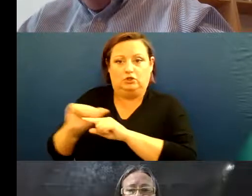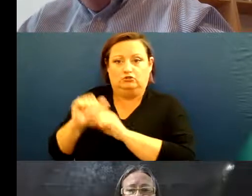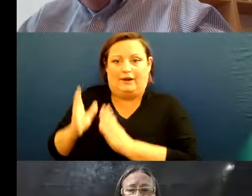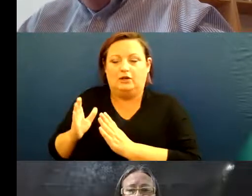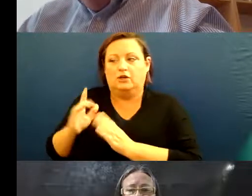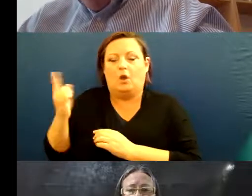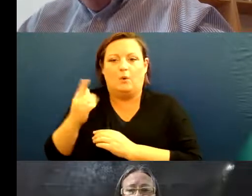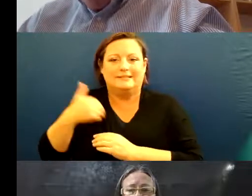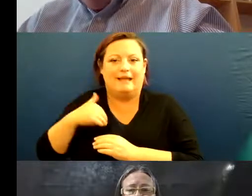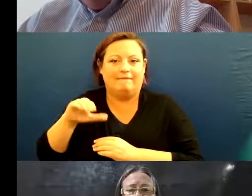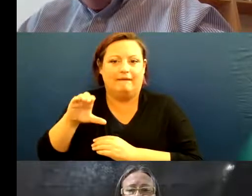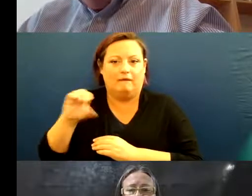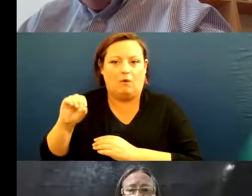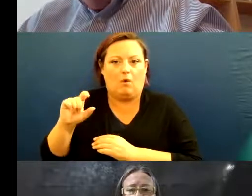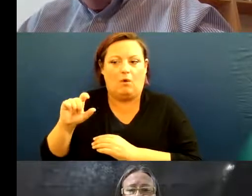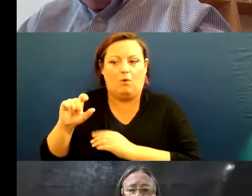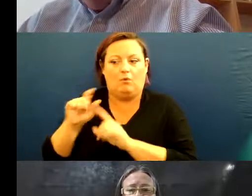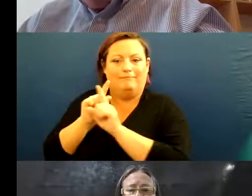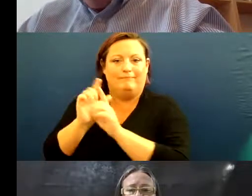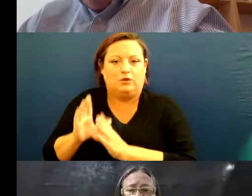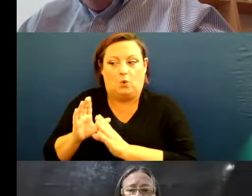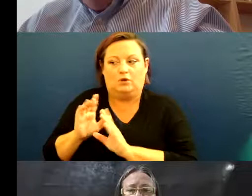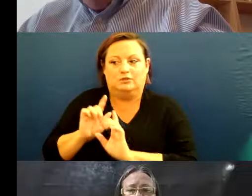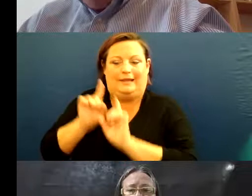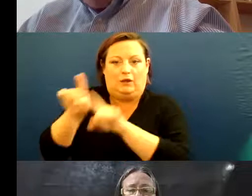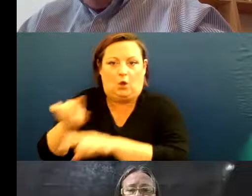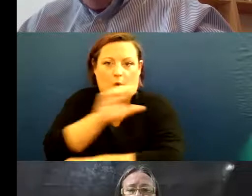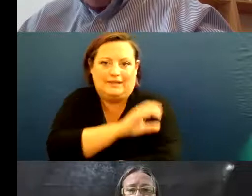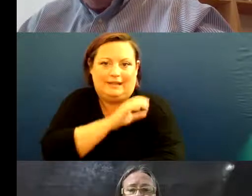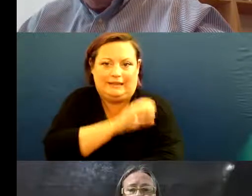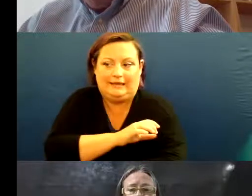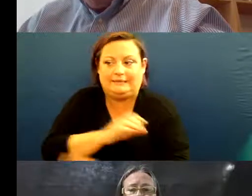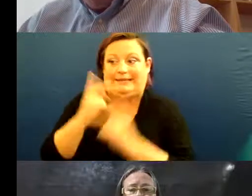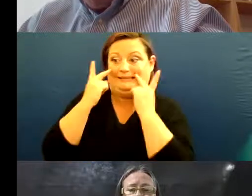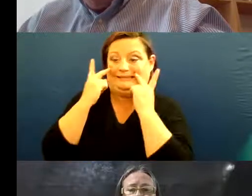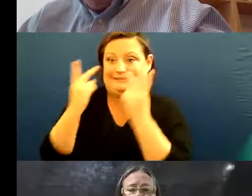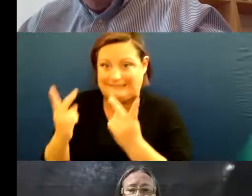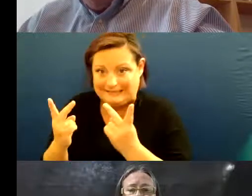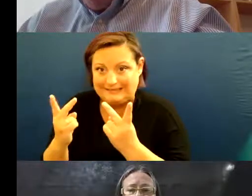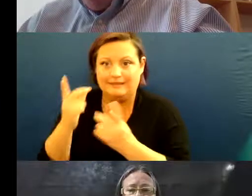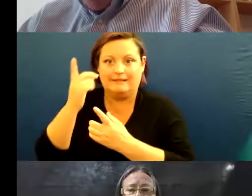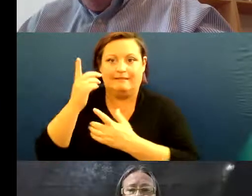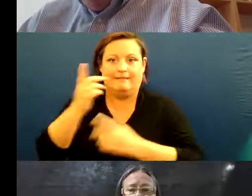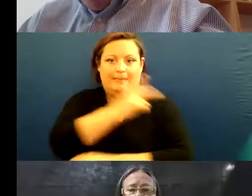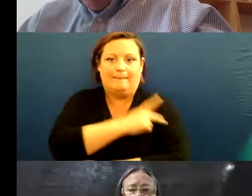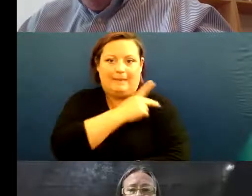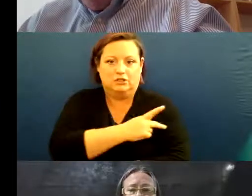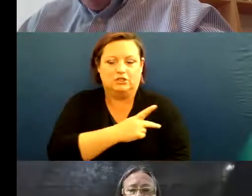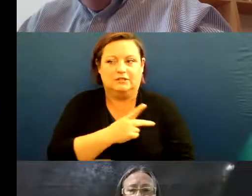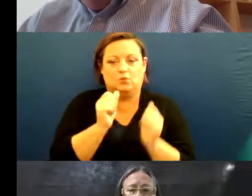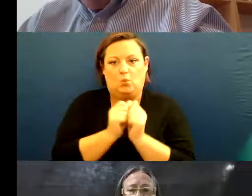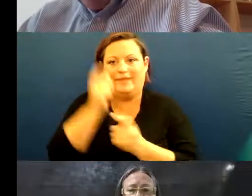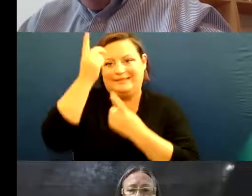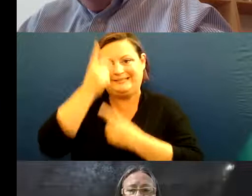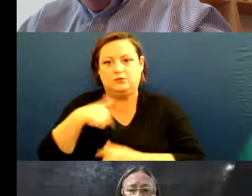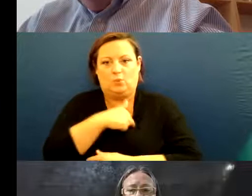mentors where they get to go to the clinic. They actually get to see the patients that actually have the disease that we're trying to cure.